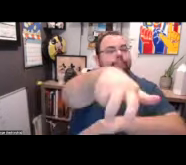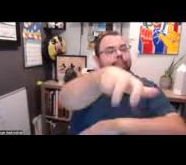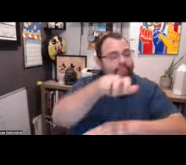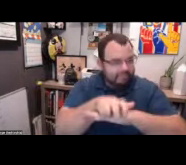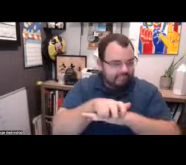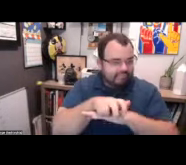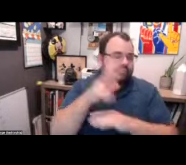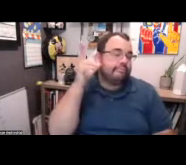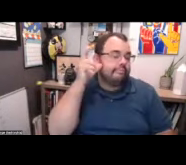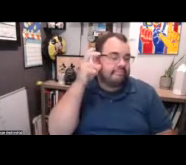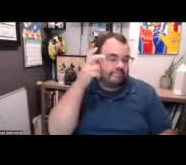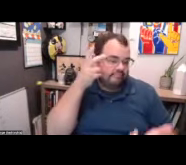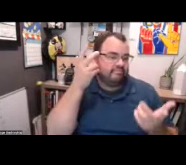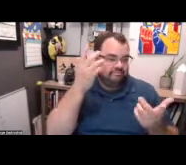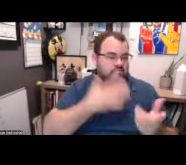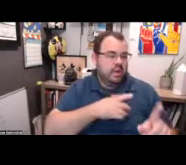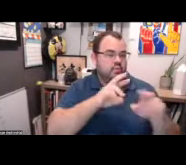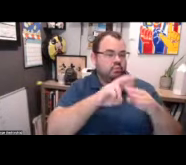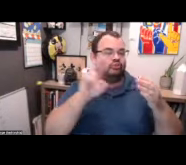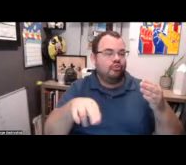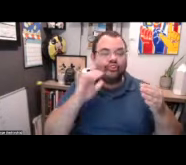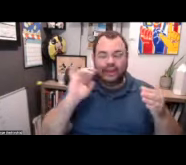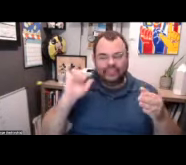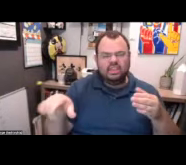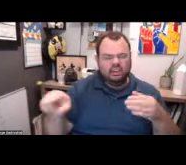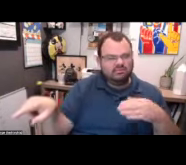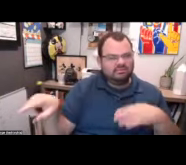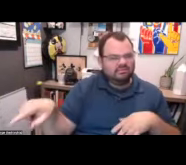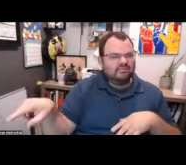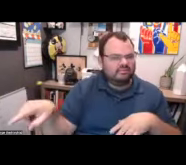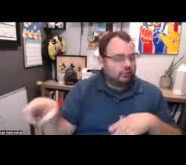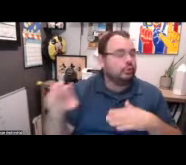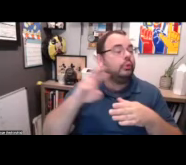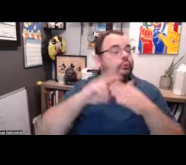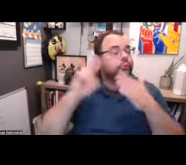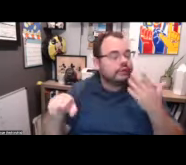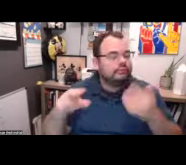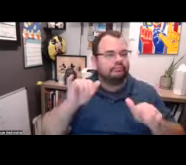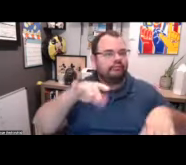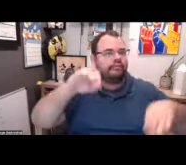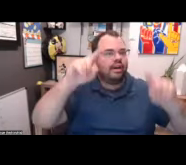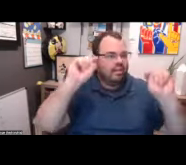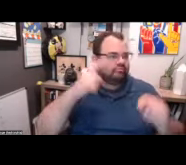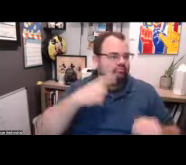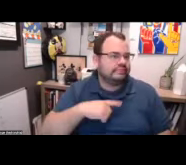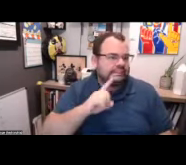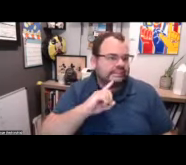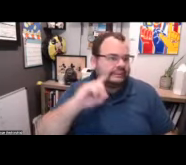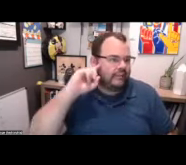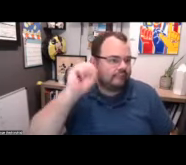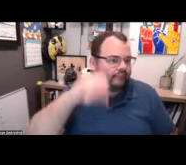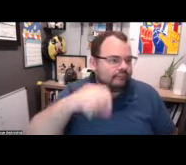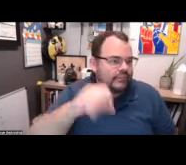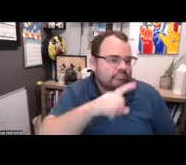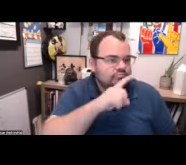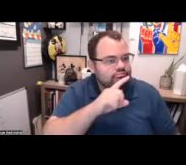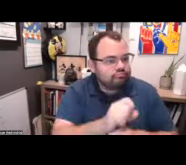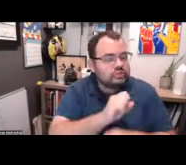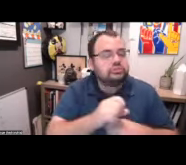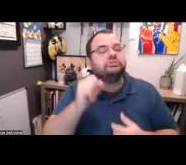and it's a sound booth that they sit you in to hear the sounds. And this is how they gather the results for the